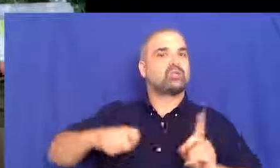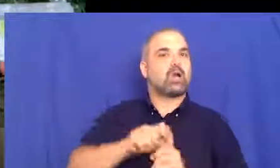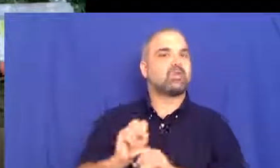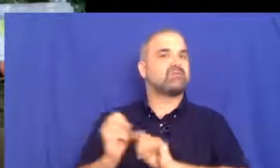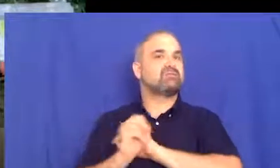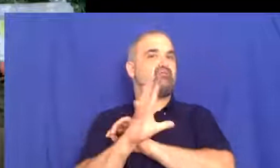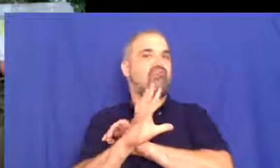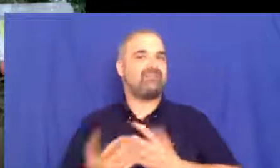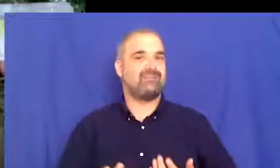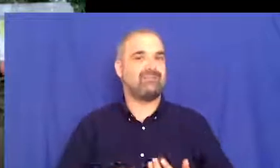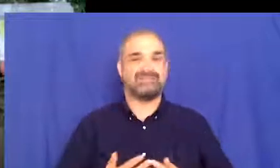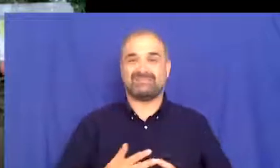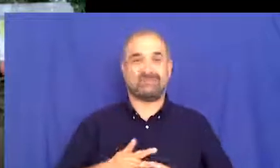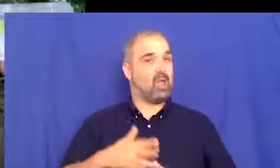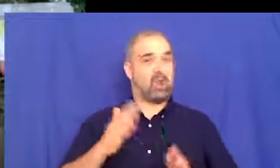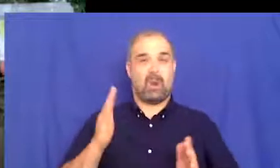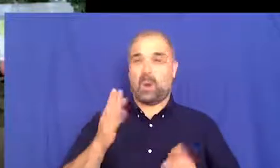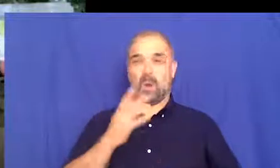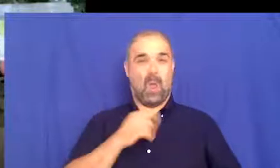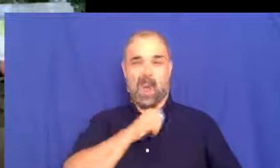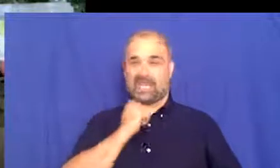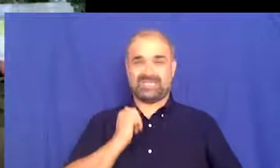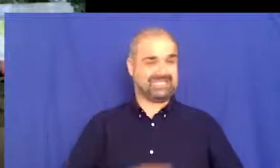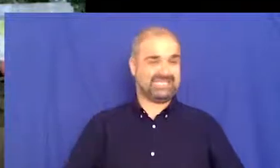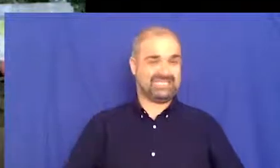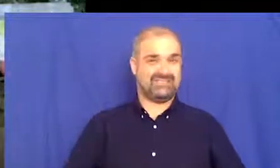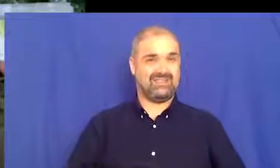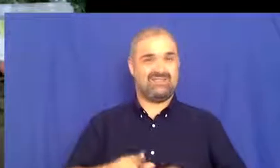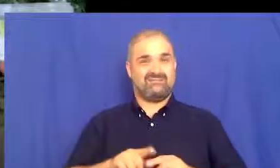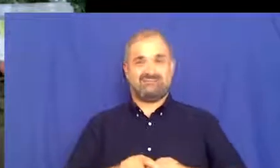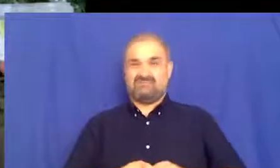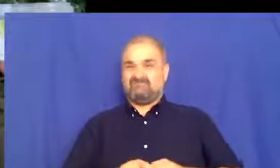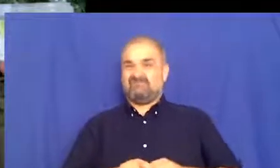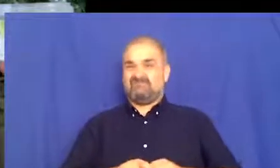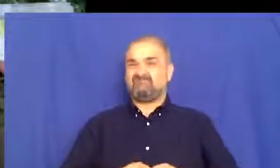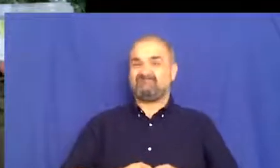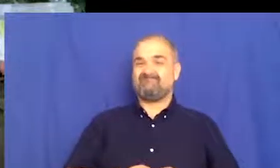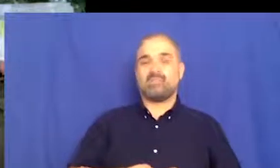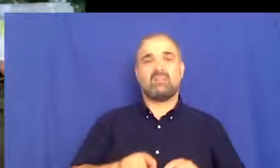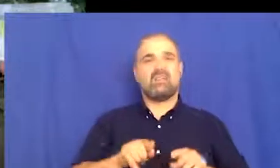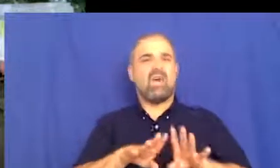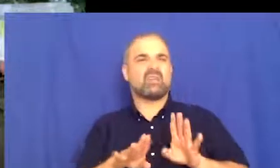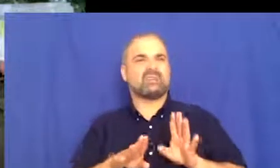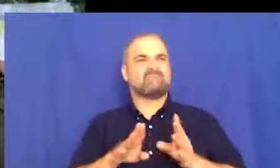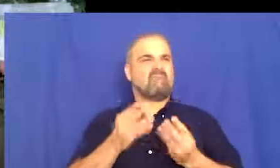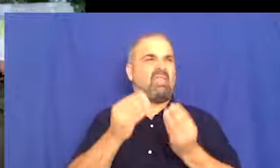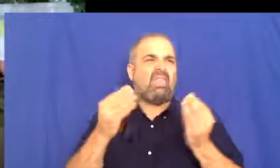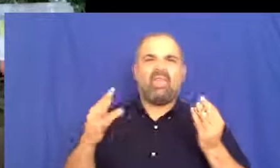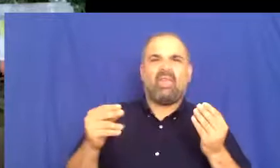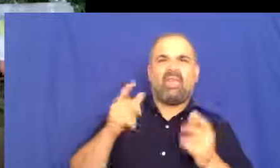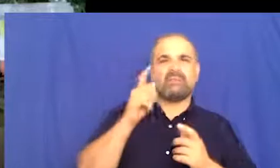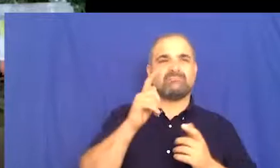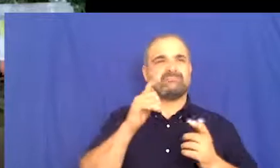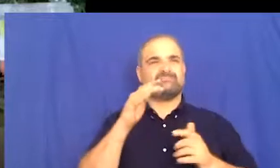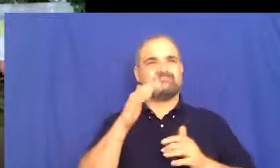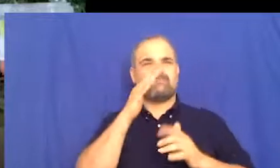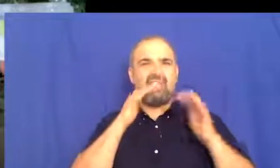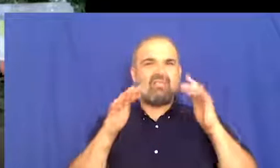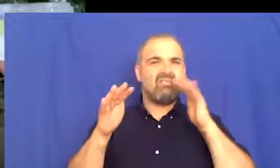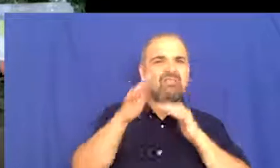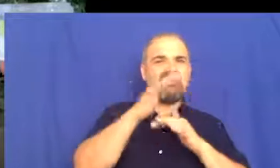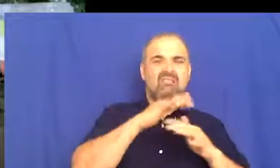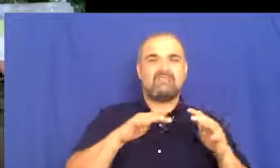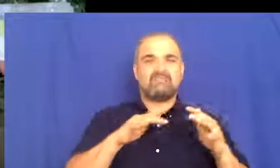skunk, but a skunk spray, which is not pleasant. Normally skunks smell quite musky, kind of like a ferret, which is not overall